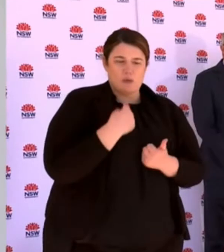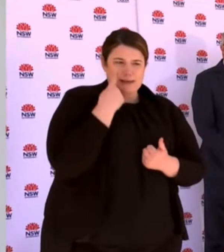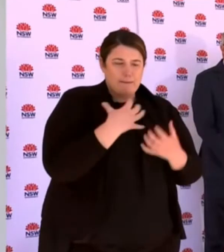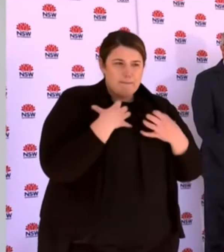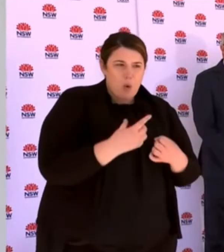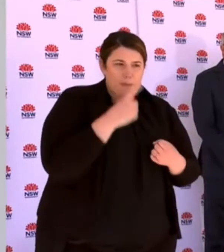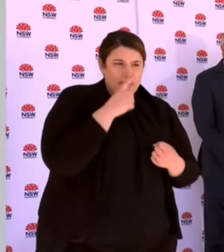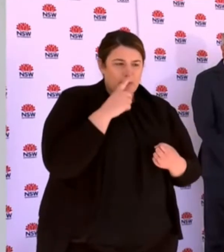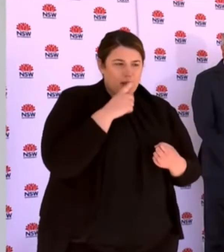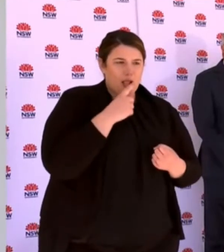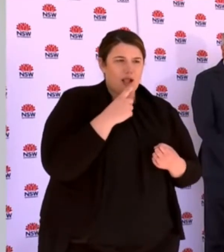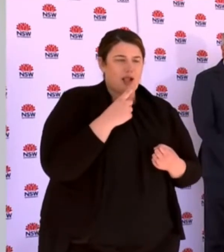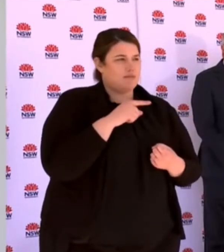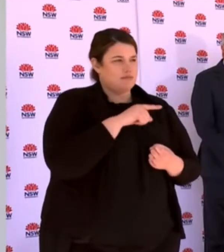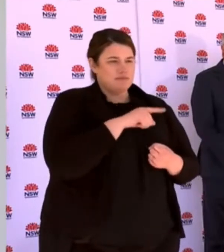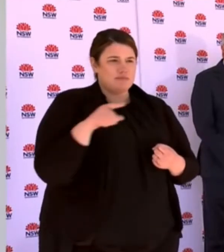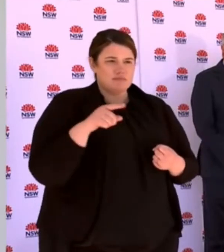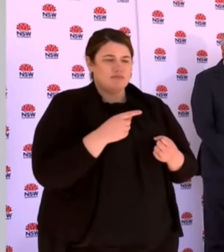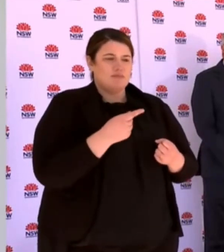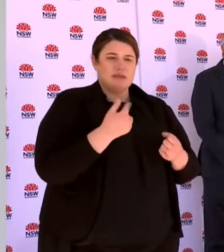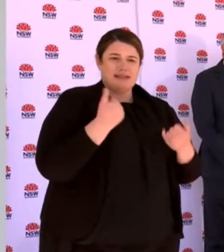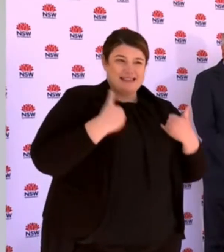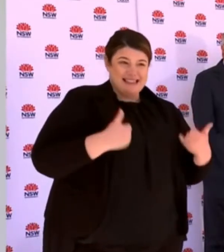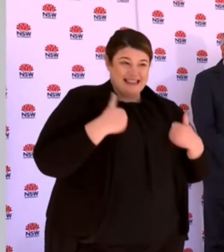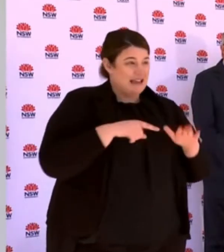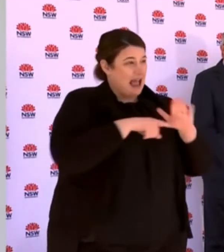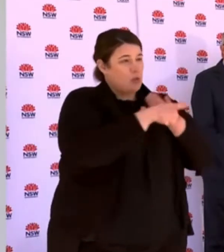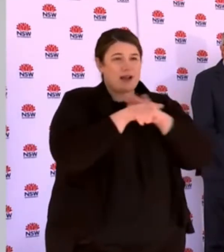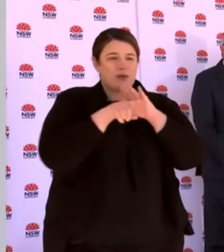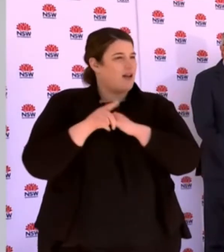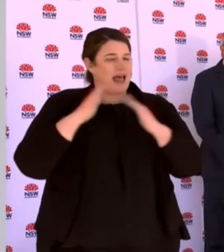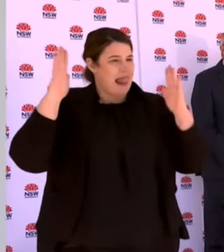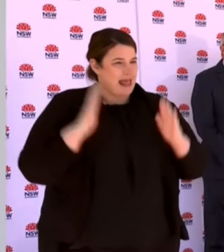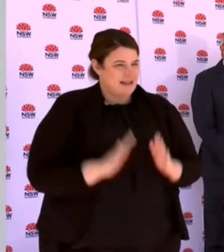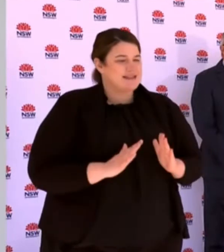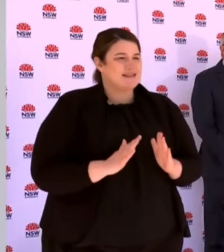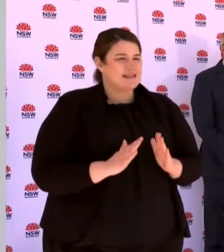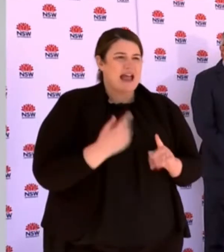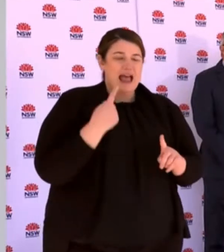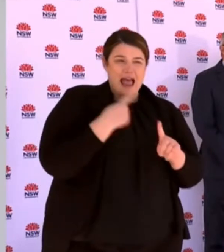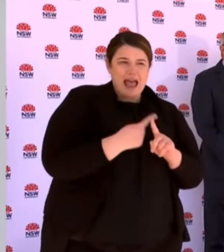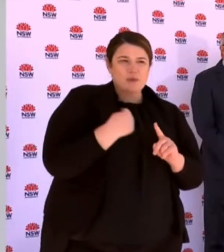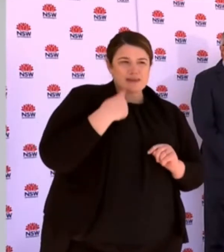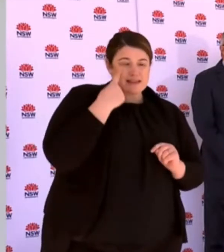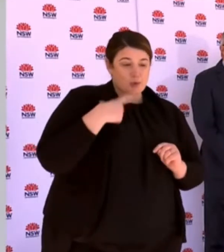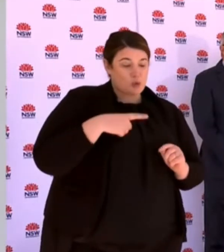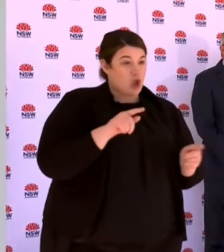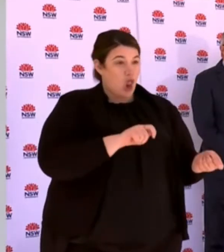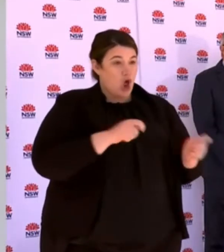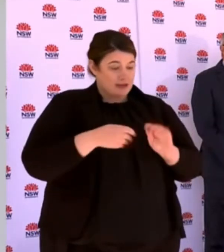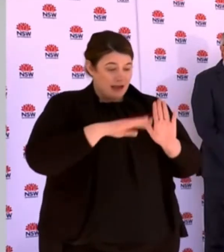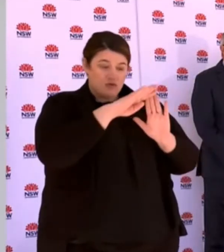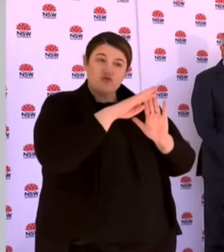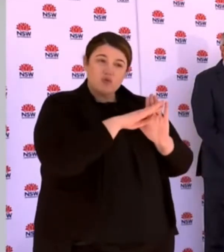seeing more people infectious, less numbers of people infectious in the community. And obviously we're seeing, because